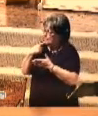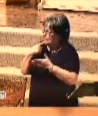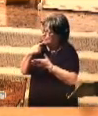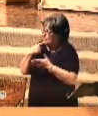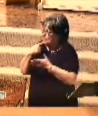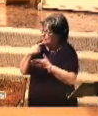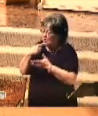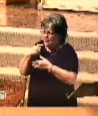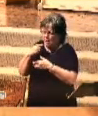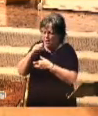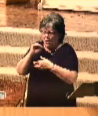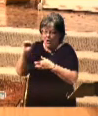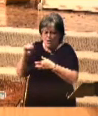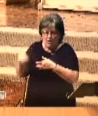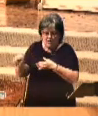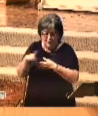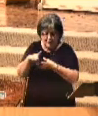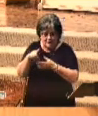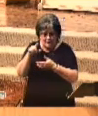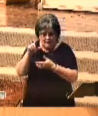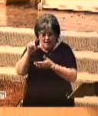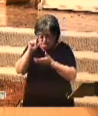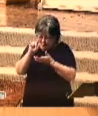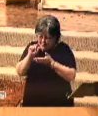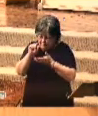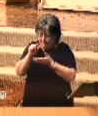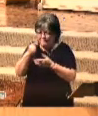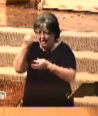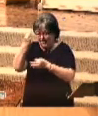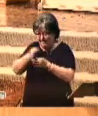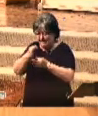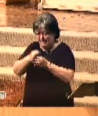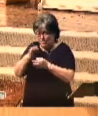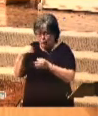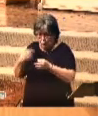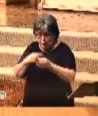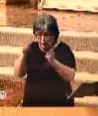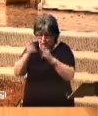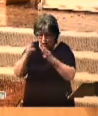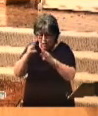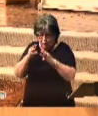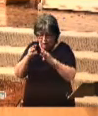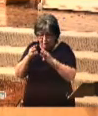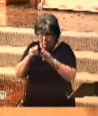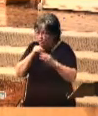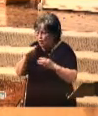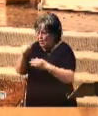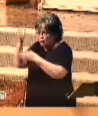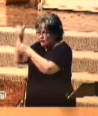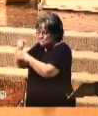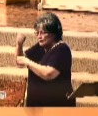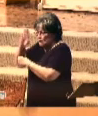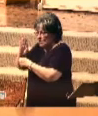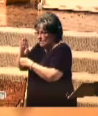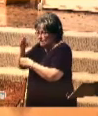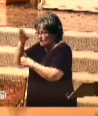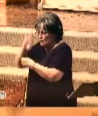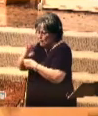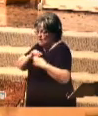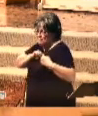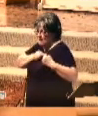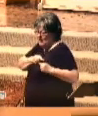it says, oh ye of little faith. When we worry instead of trust God, it brings pain to His